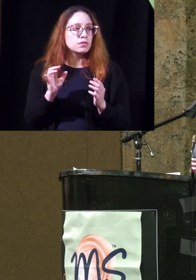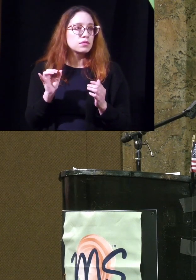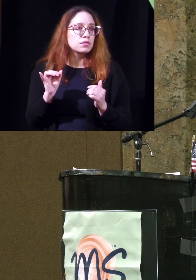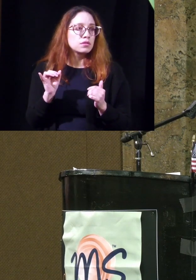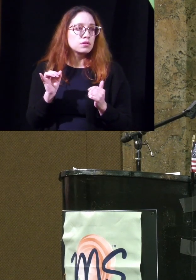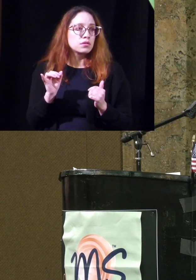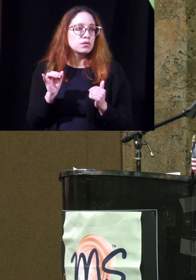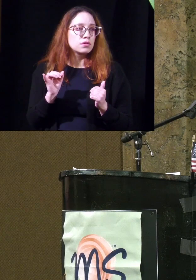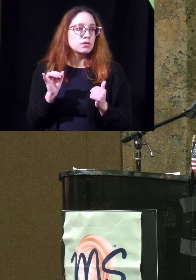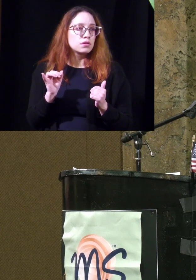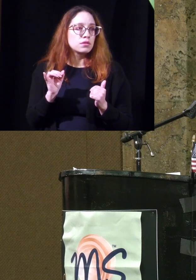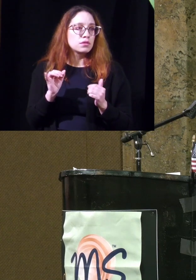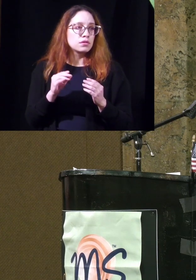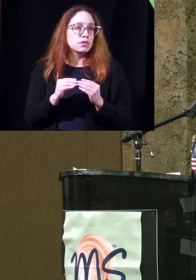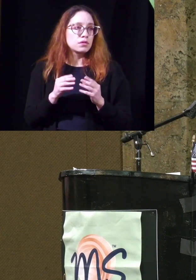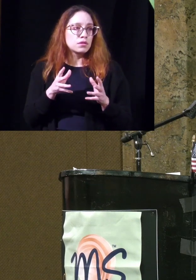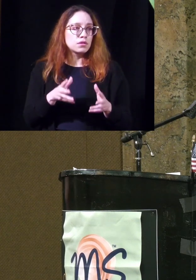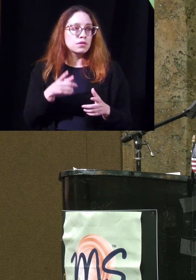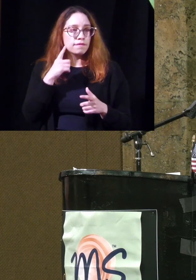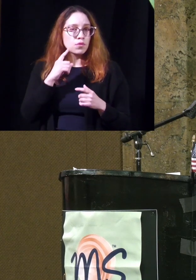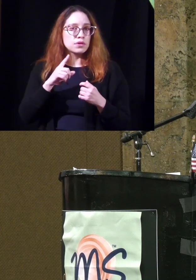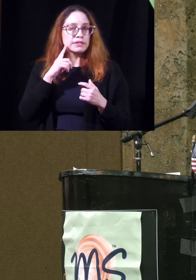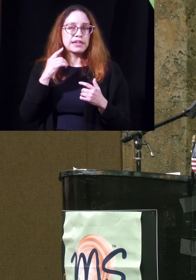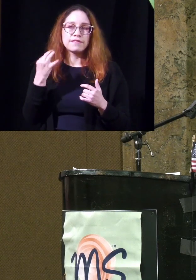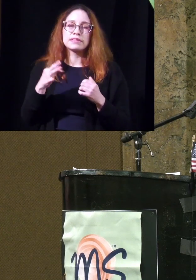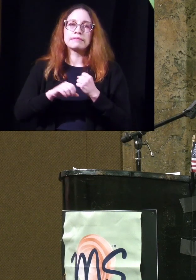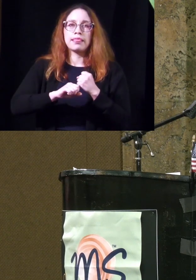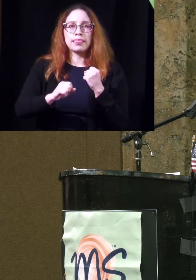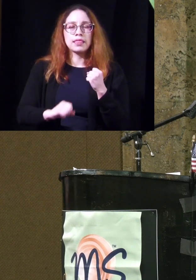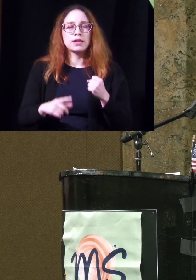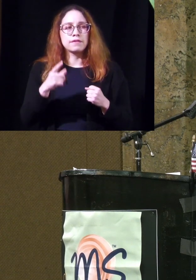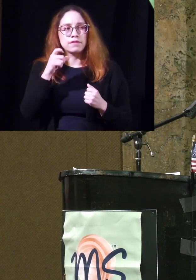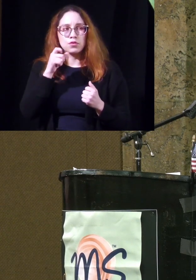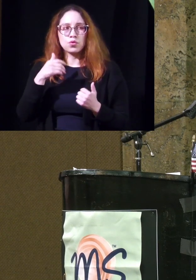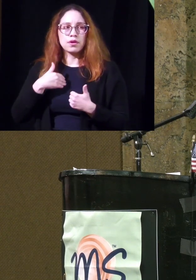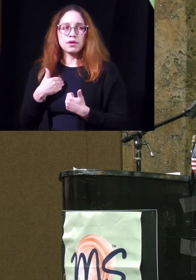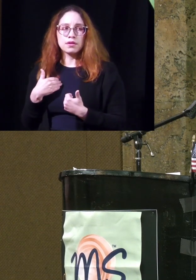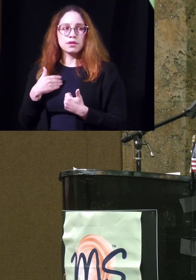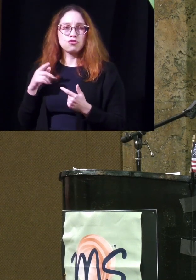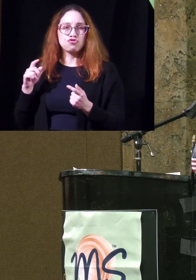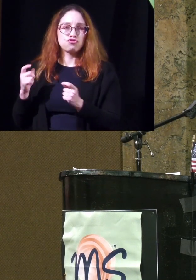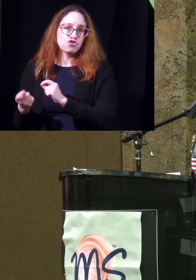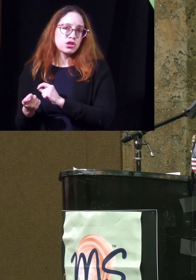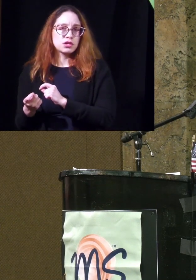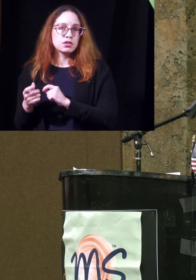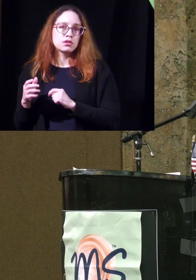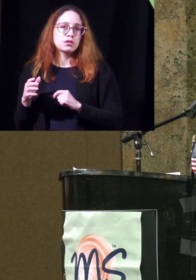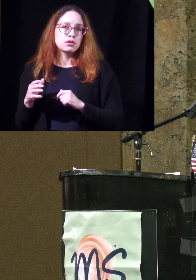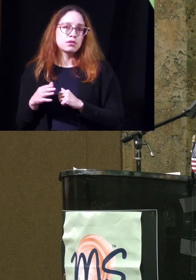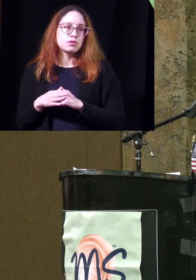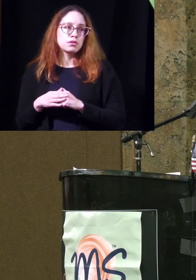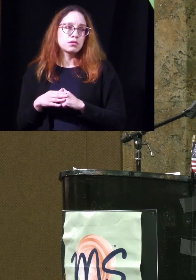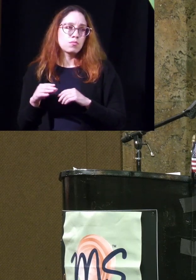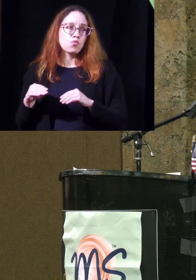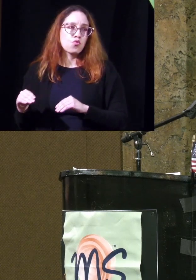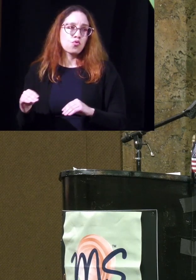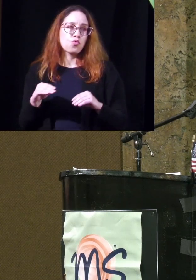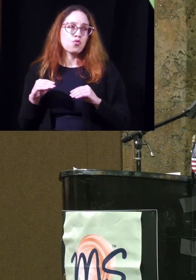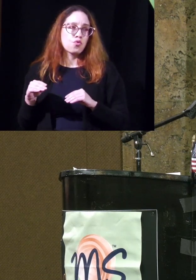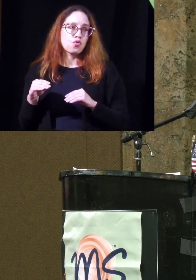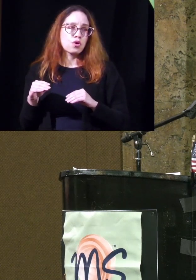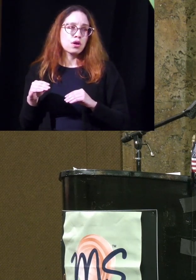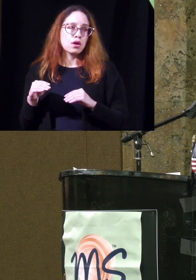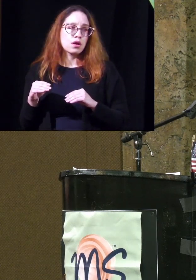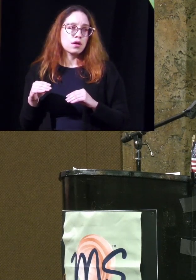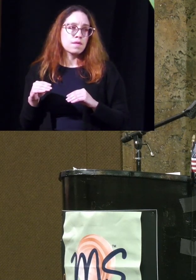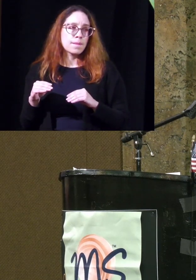it's remaining for a while, but you do not have a change the movement, you have an